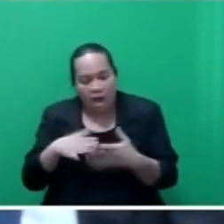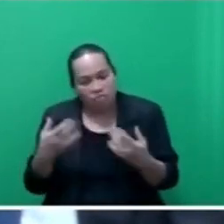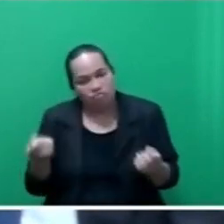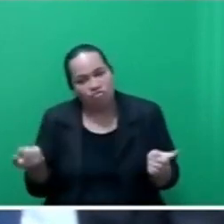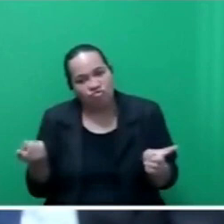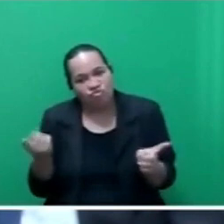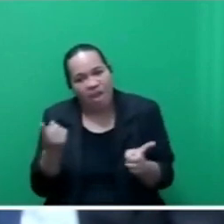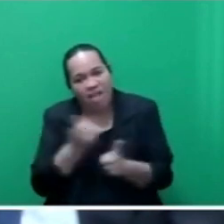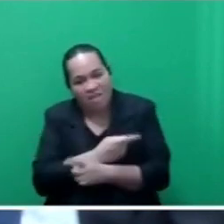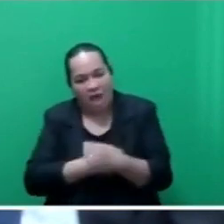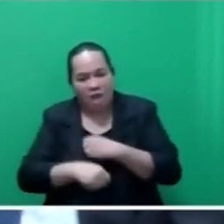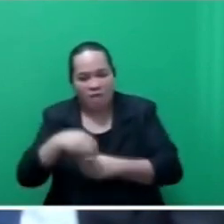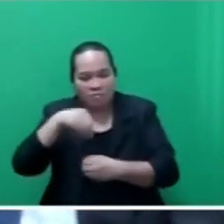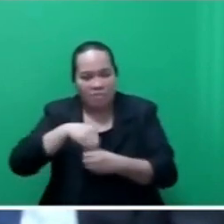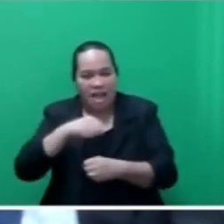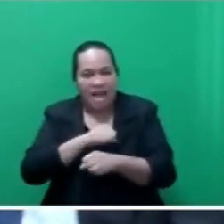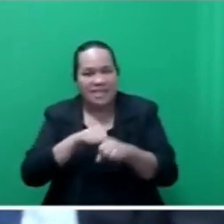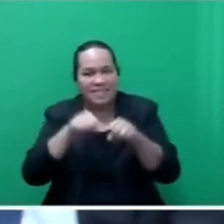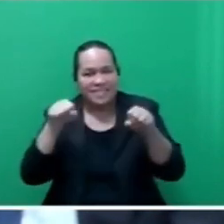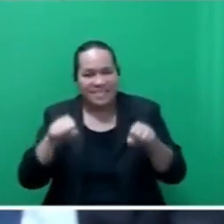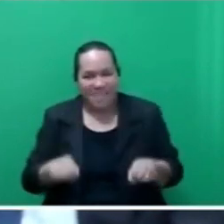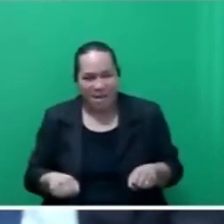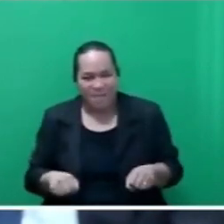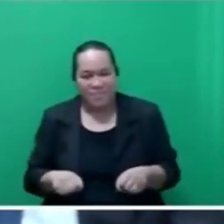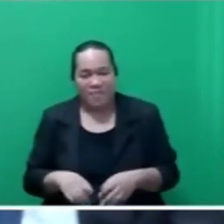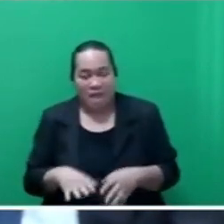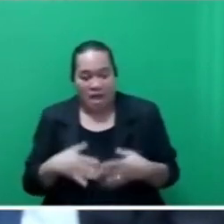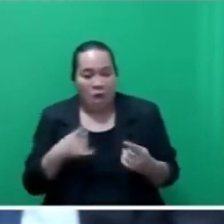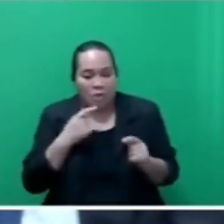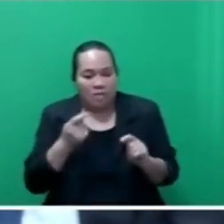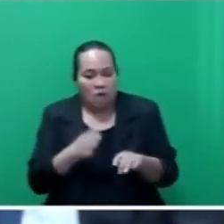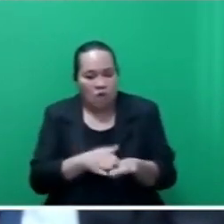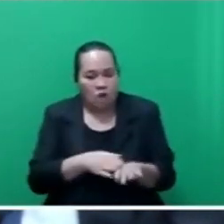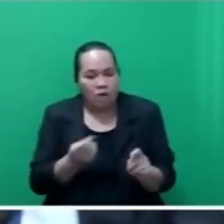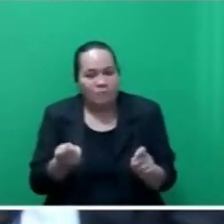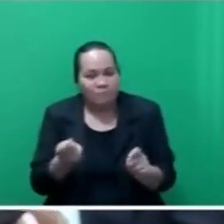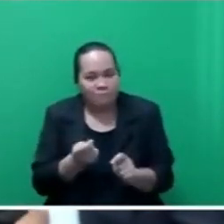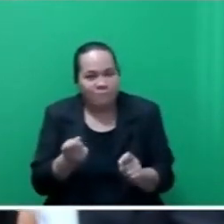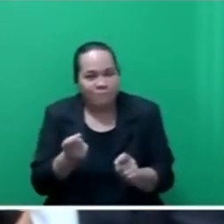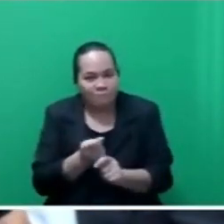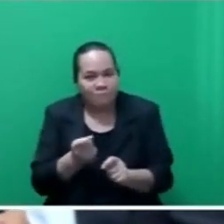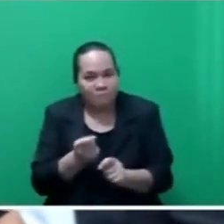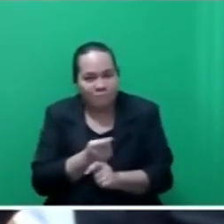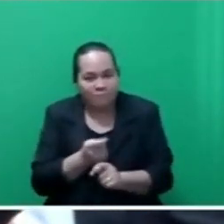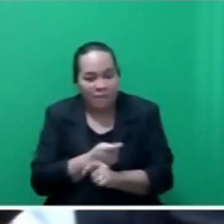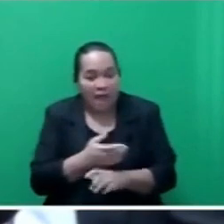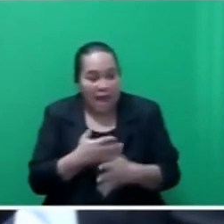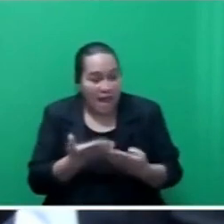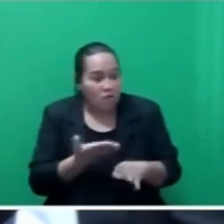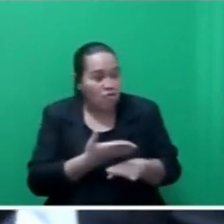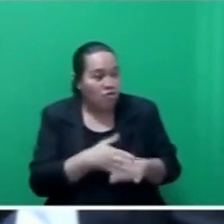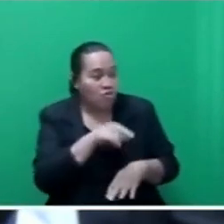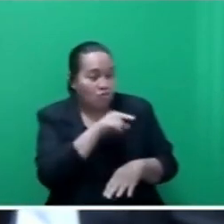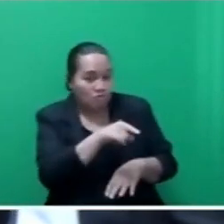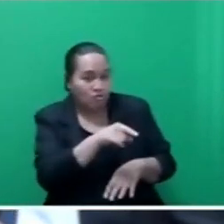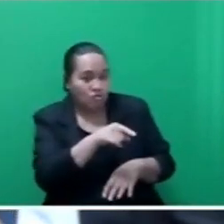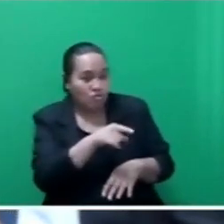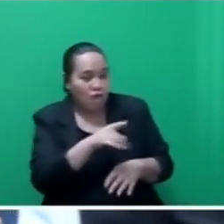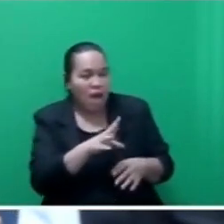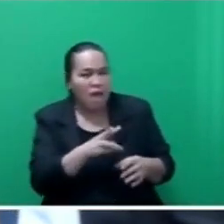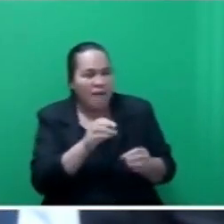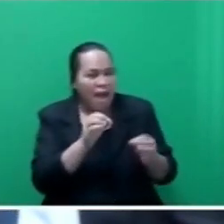our systems of logistics. And we are slowly able to transit it. At the moment, they have a new supply chain software